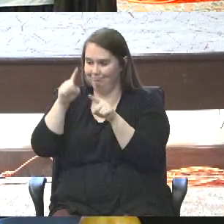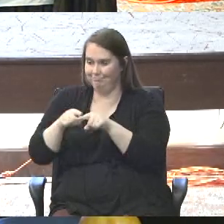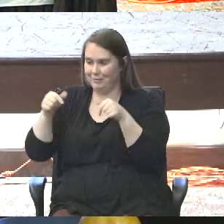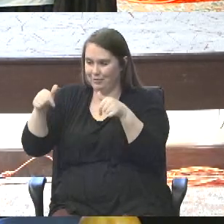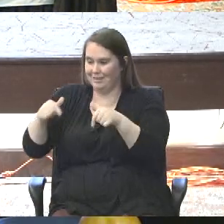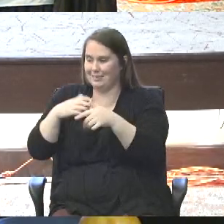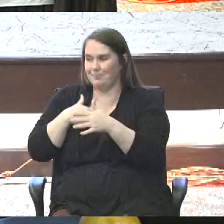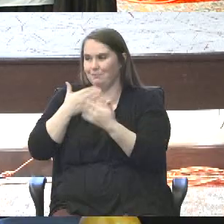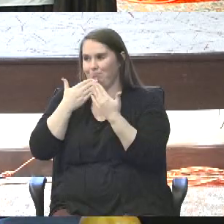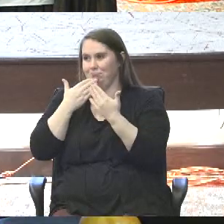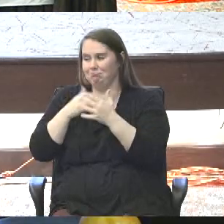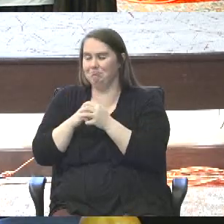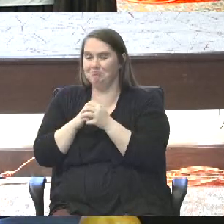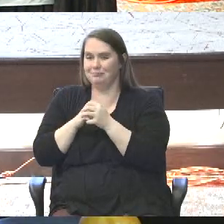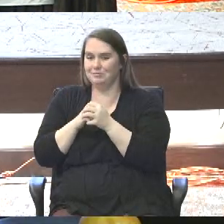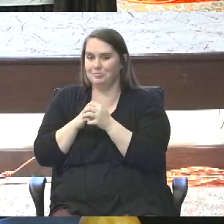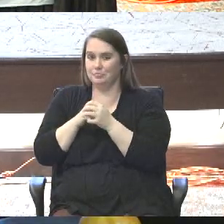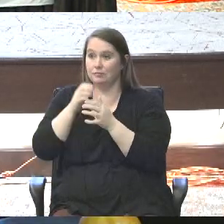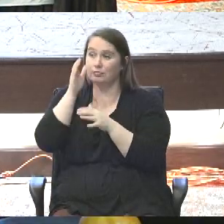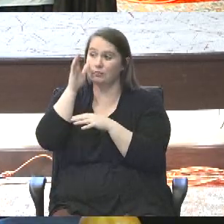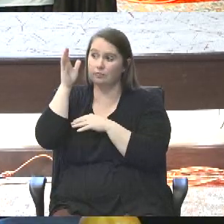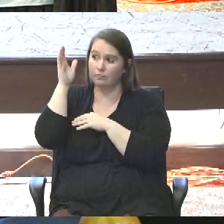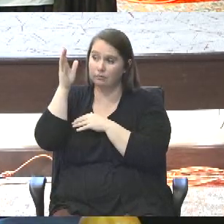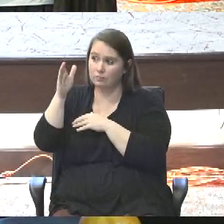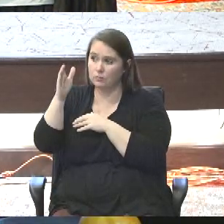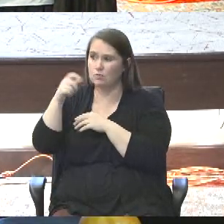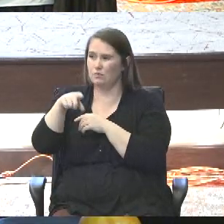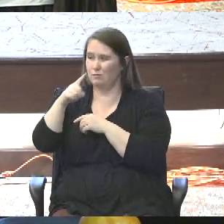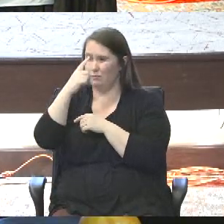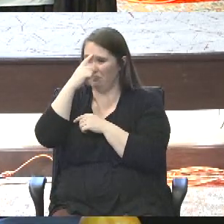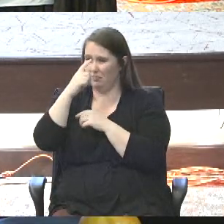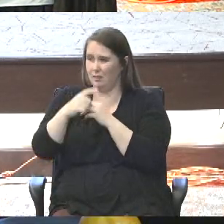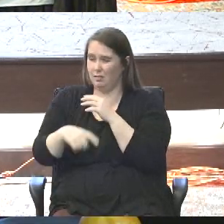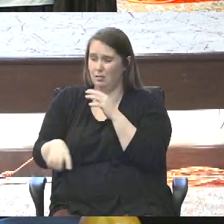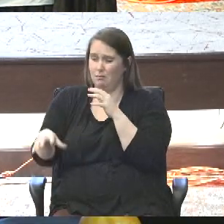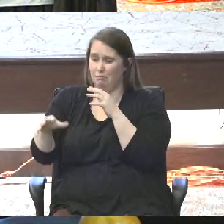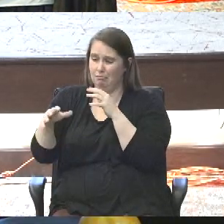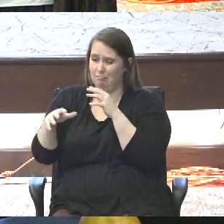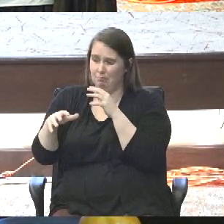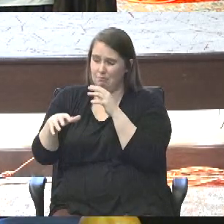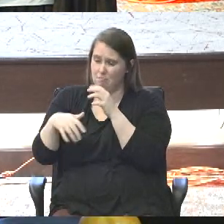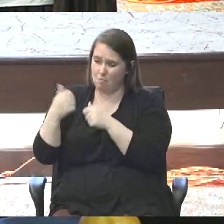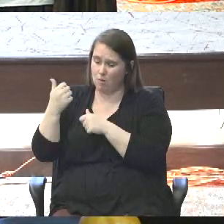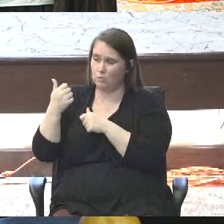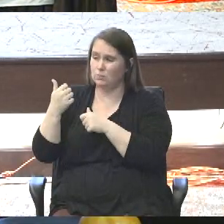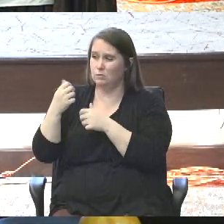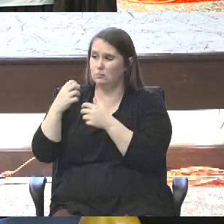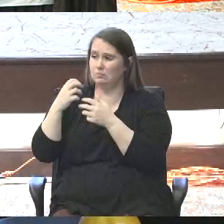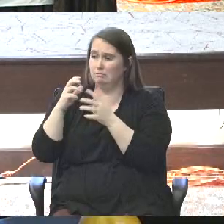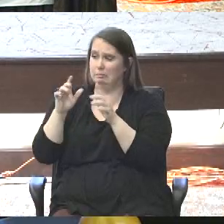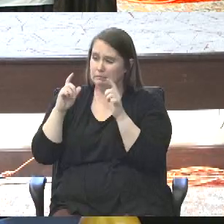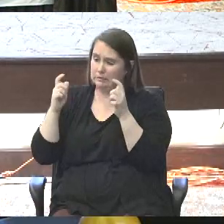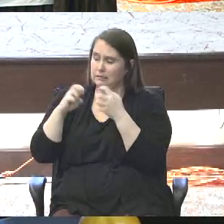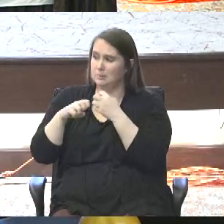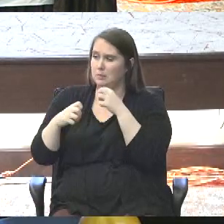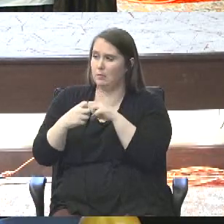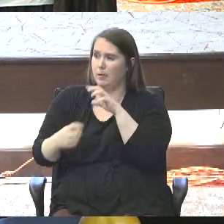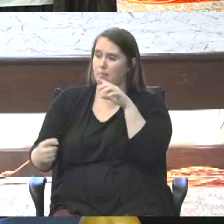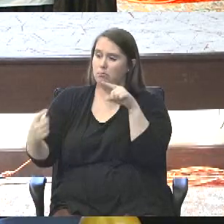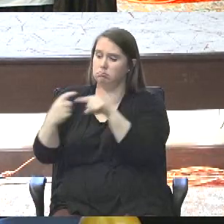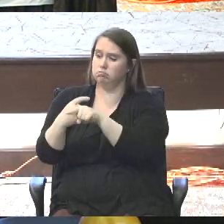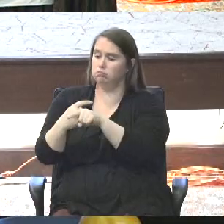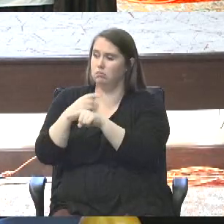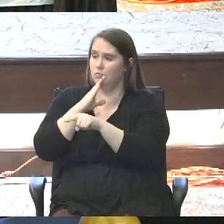Going forward, what do you see will be the biggest thing that people are still developers and builders are still have issues